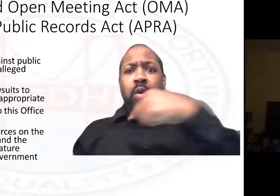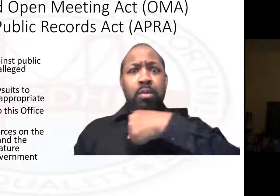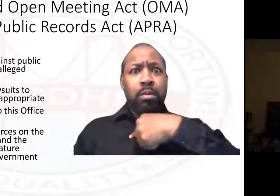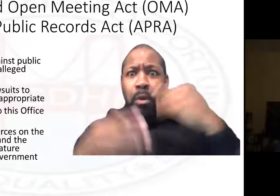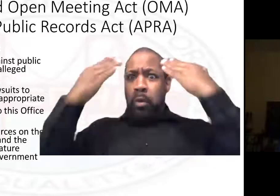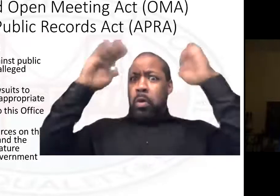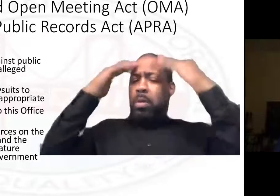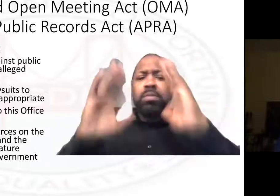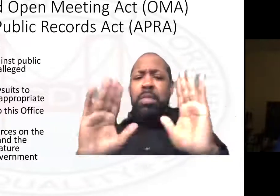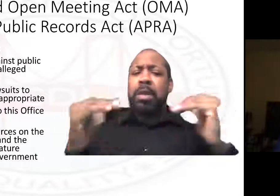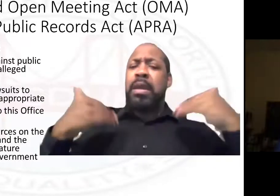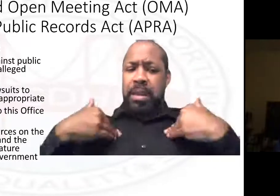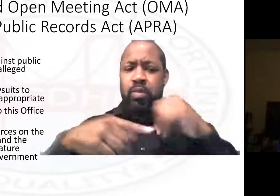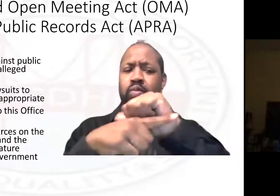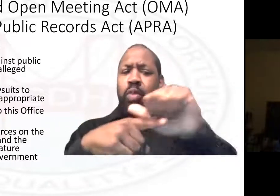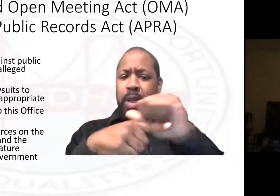to.